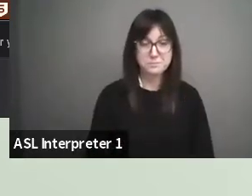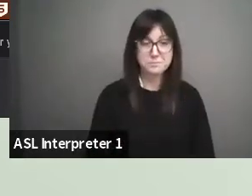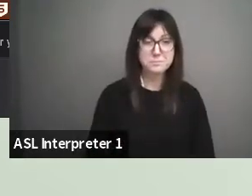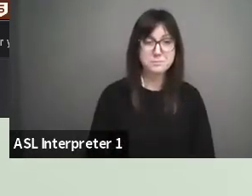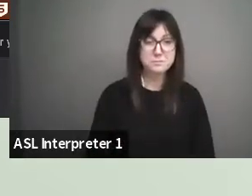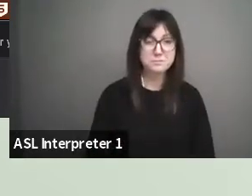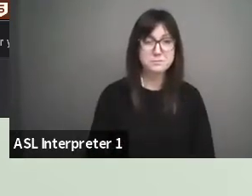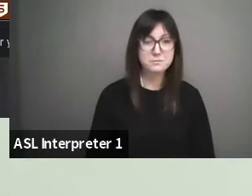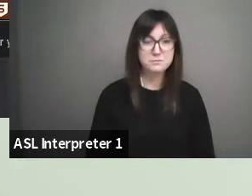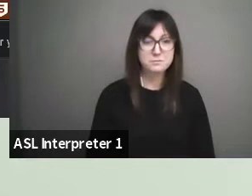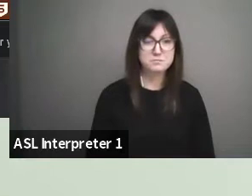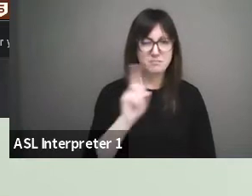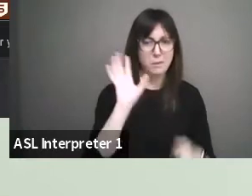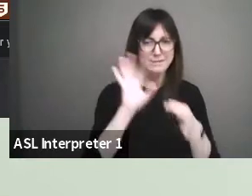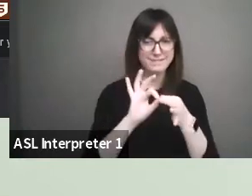Sorry, give me a second here.